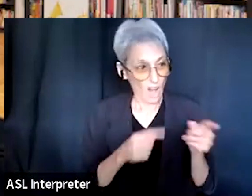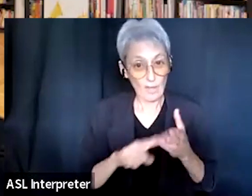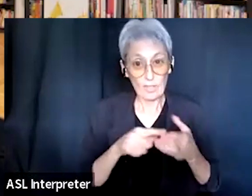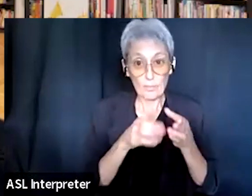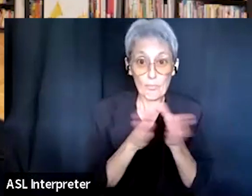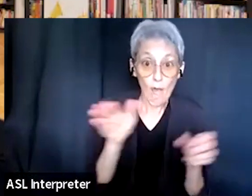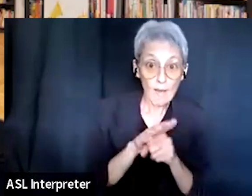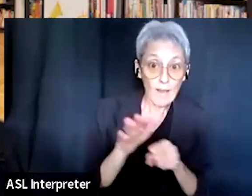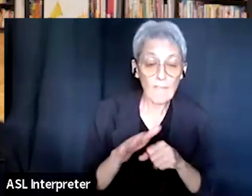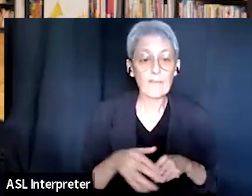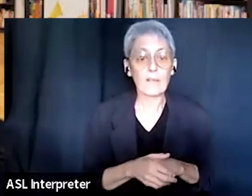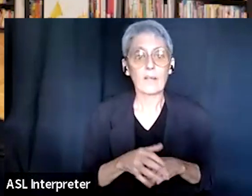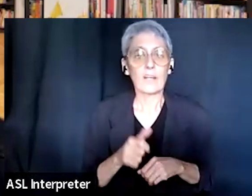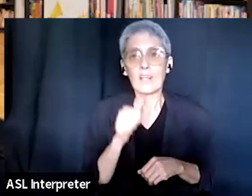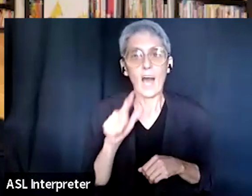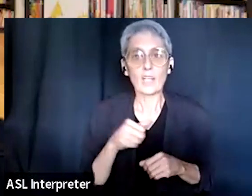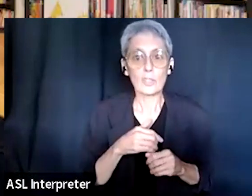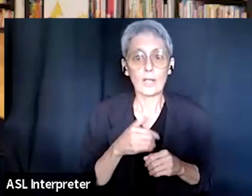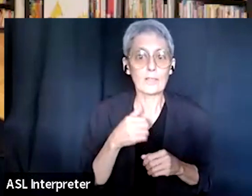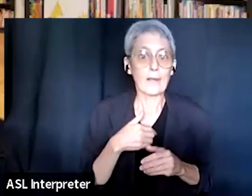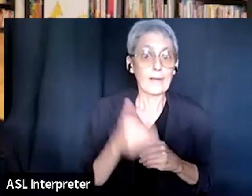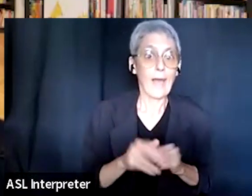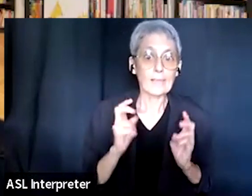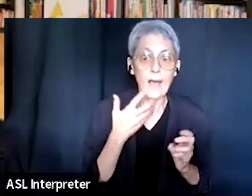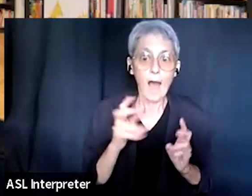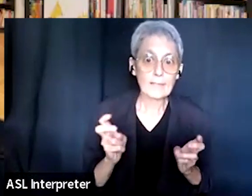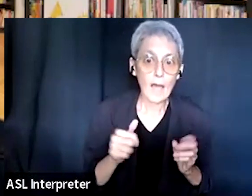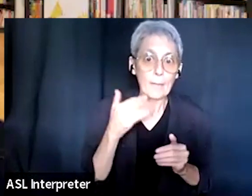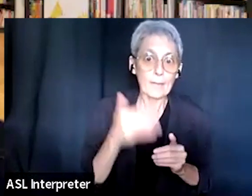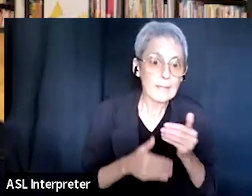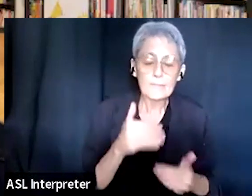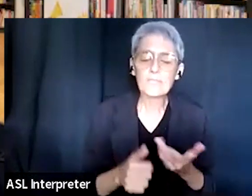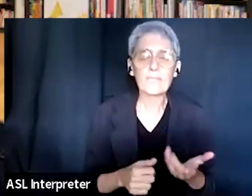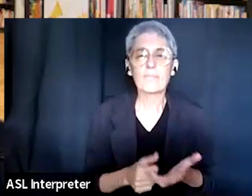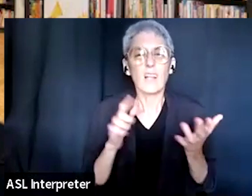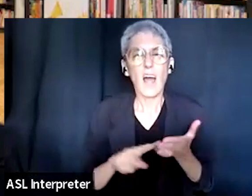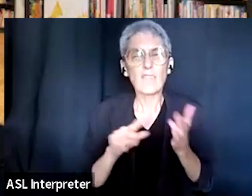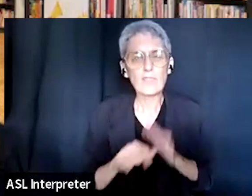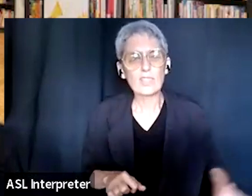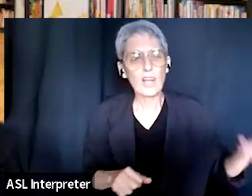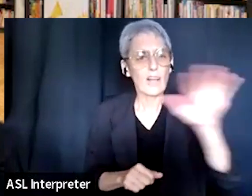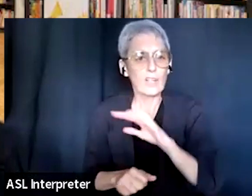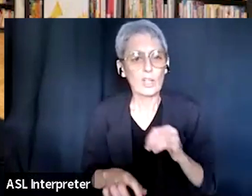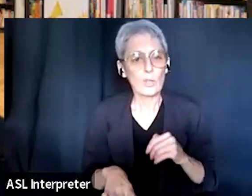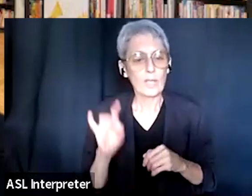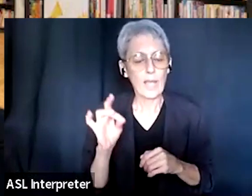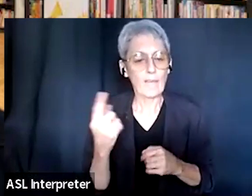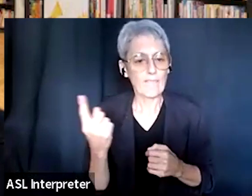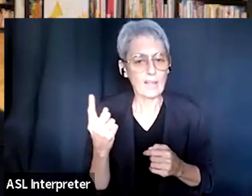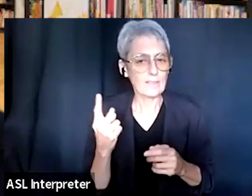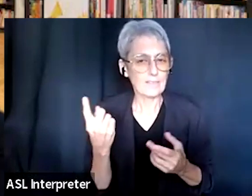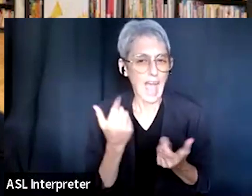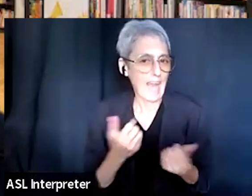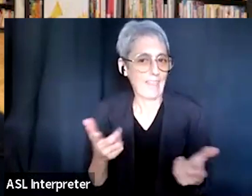up what the next hot topic is, because, you know, almost there's so much research out there now that you can find something to prove any kind of theory that's out there.